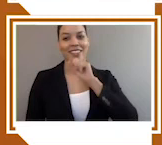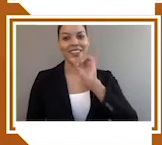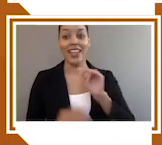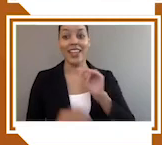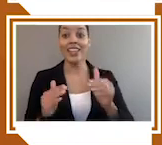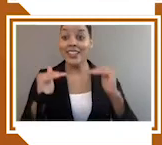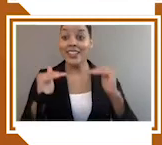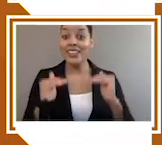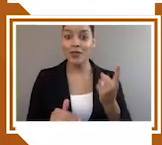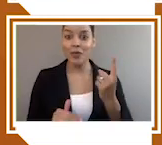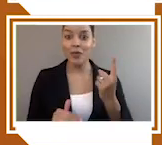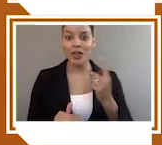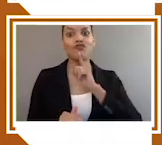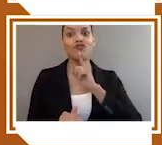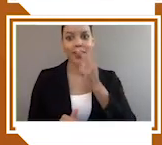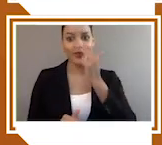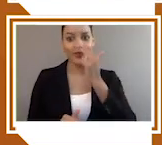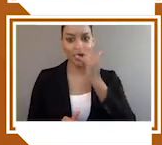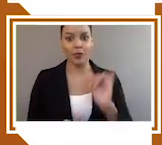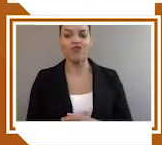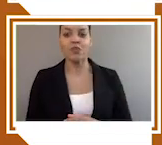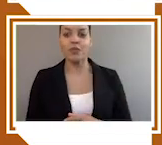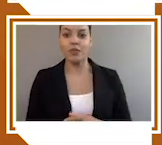was super real.